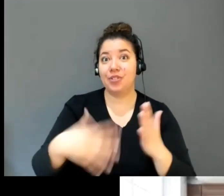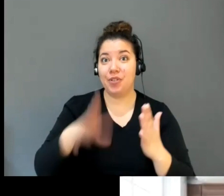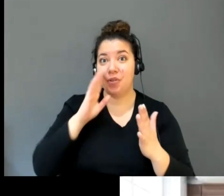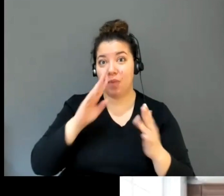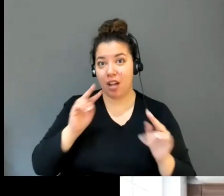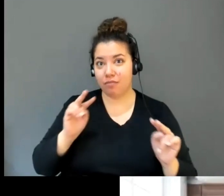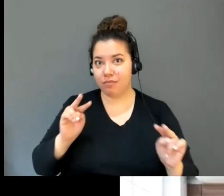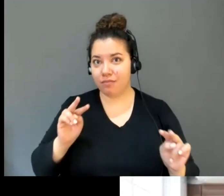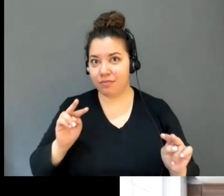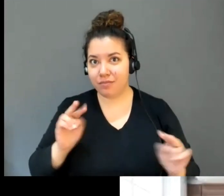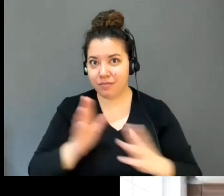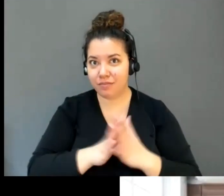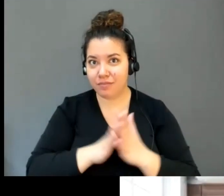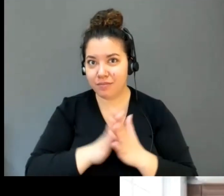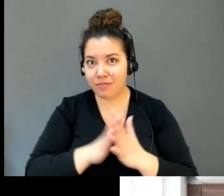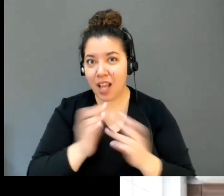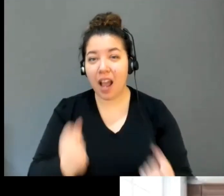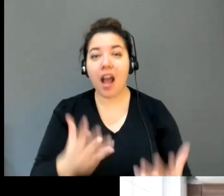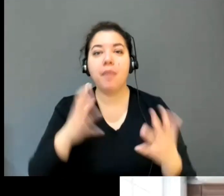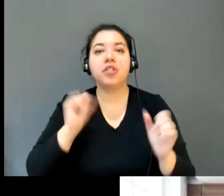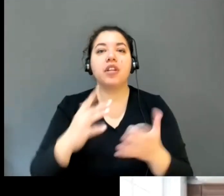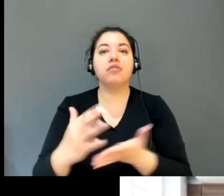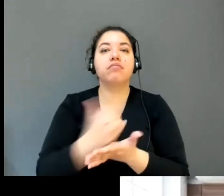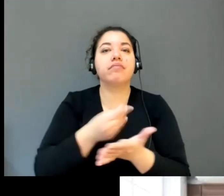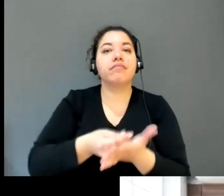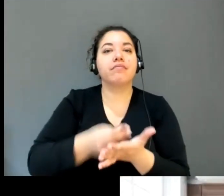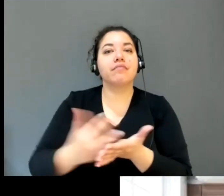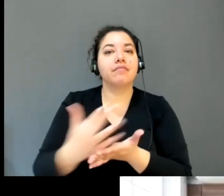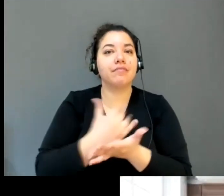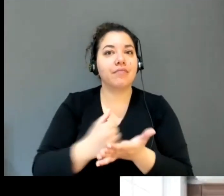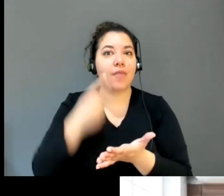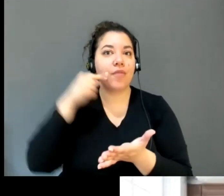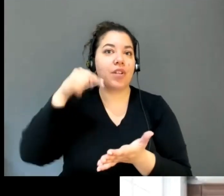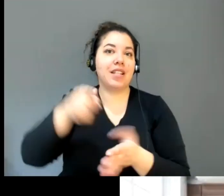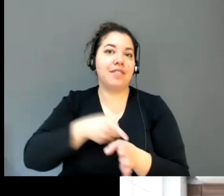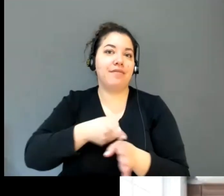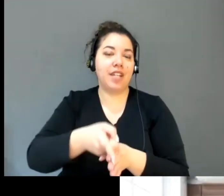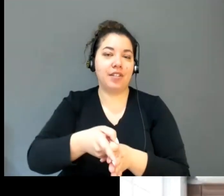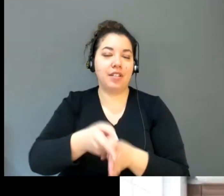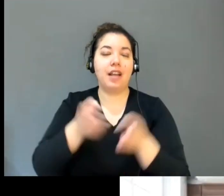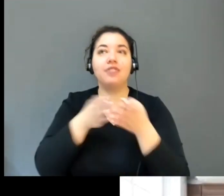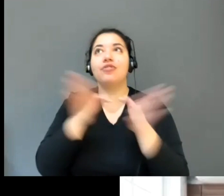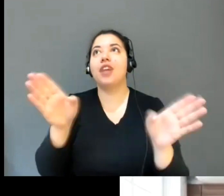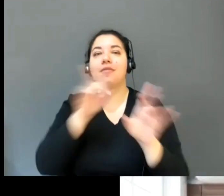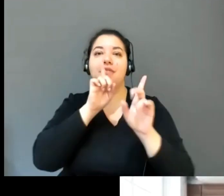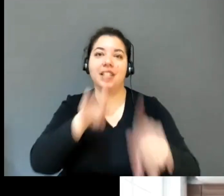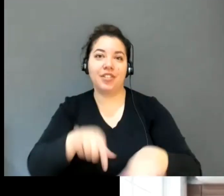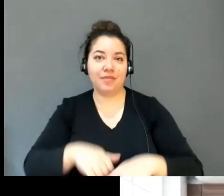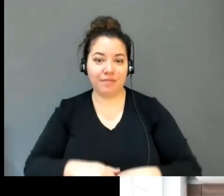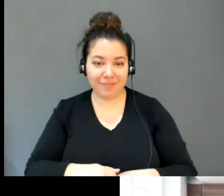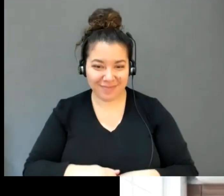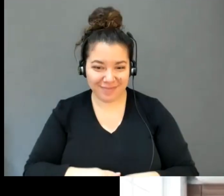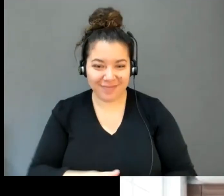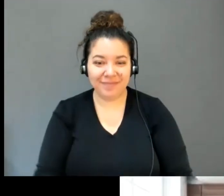make in this field? And the most general answer you can give.